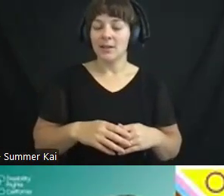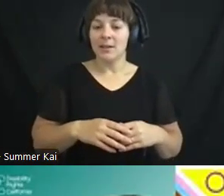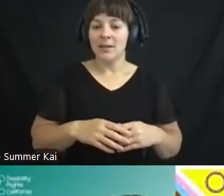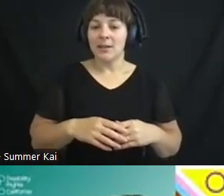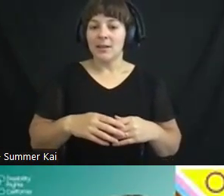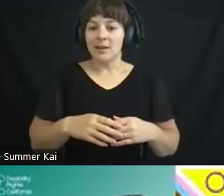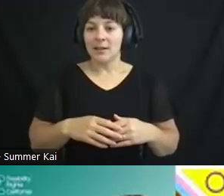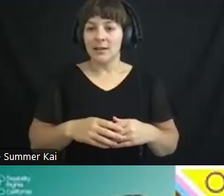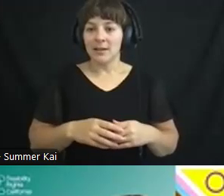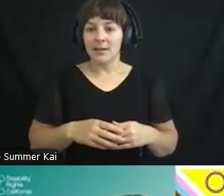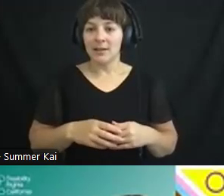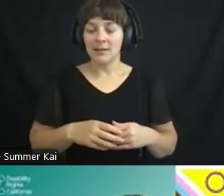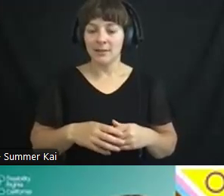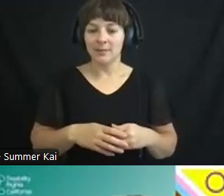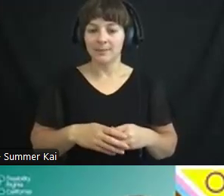to